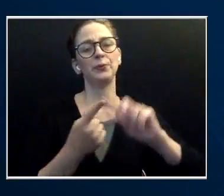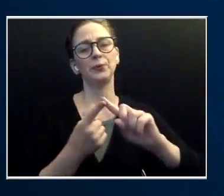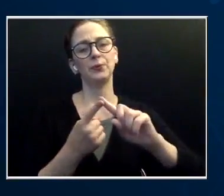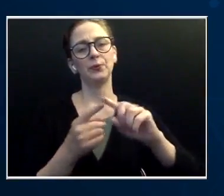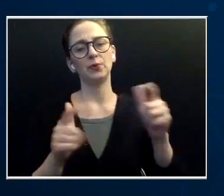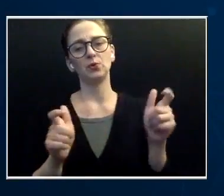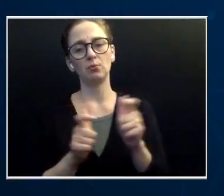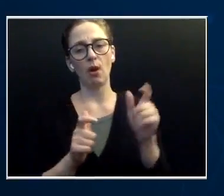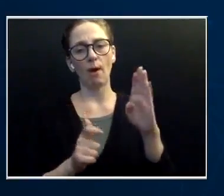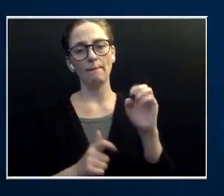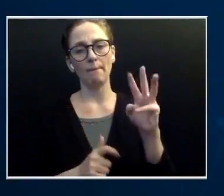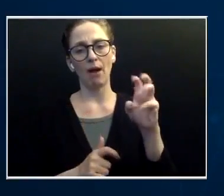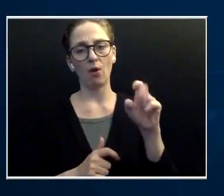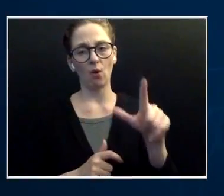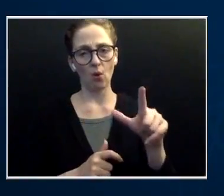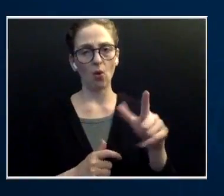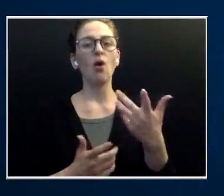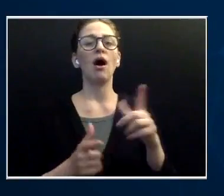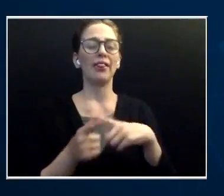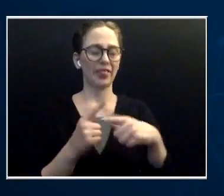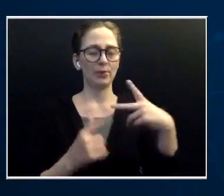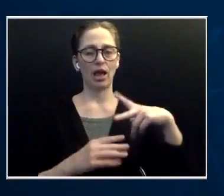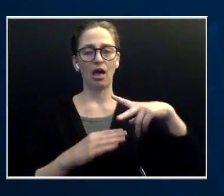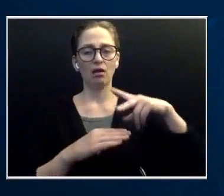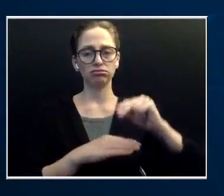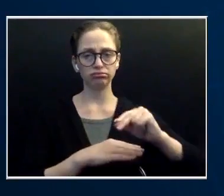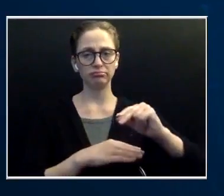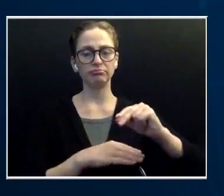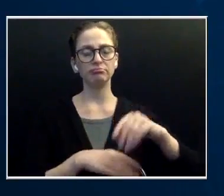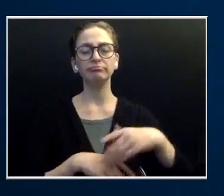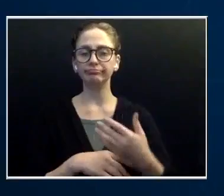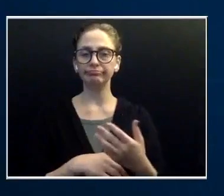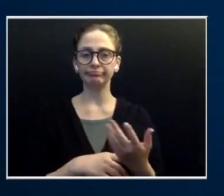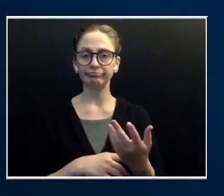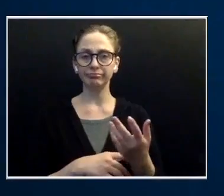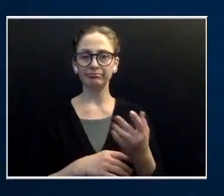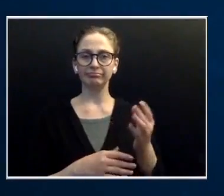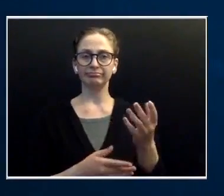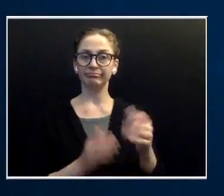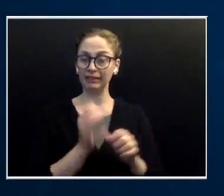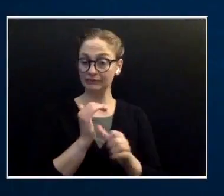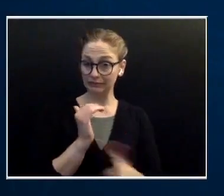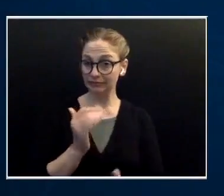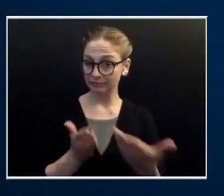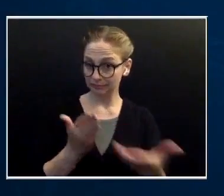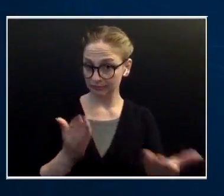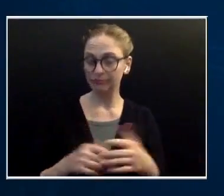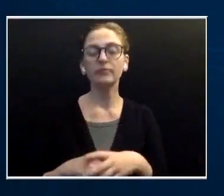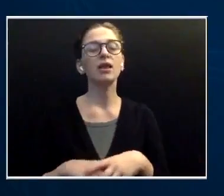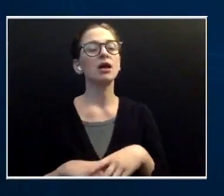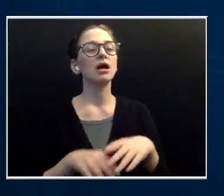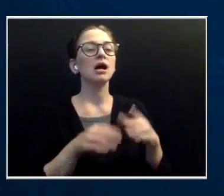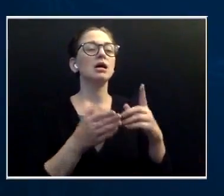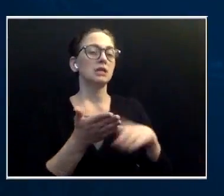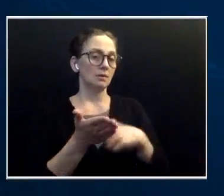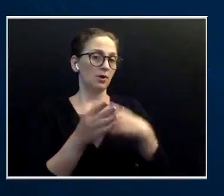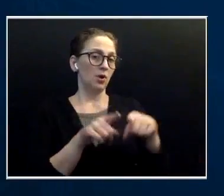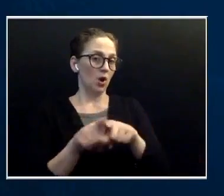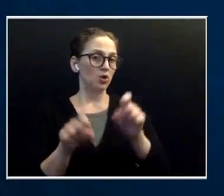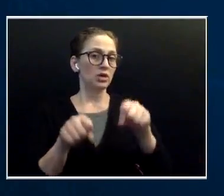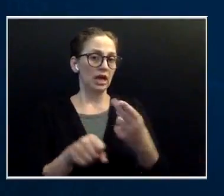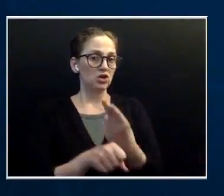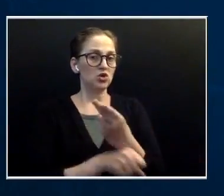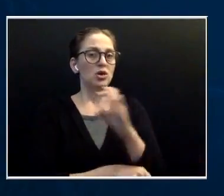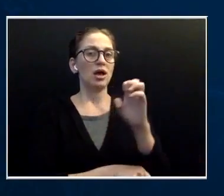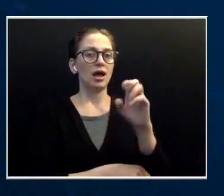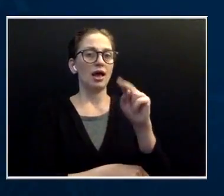actually we can give also like fecal transplant through enemas, so the patients do not have to prep for that. And also the other ways actually of doing fecal transplant is by doing an upper